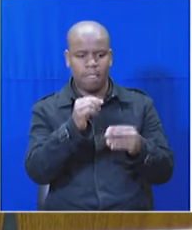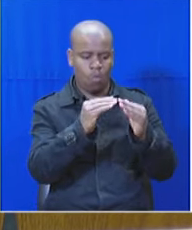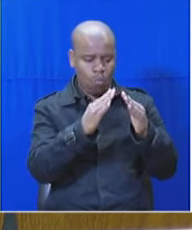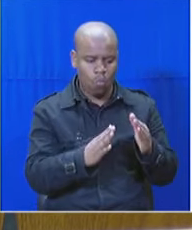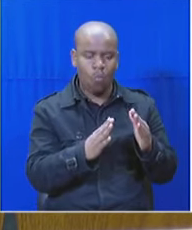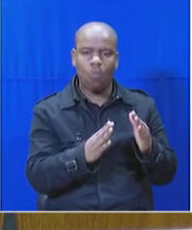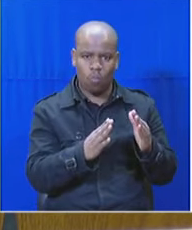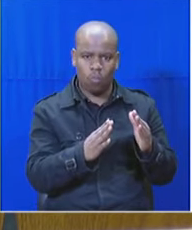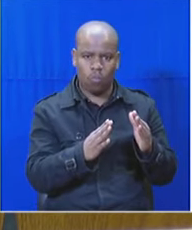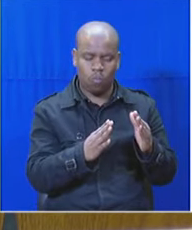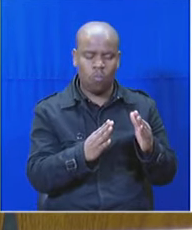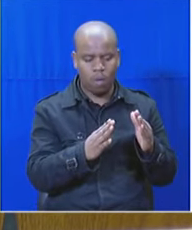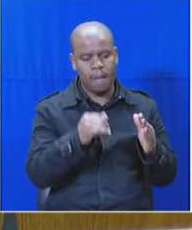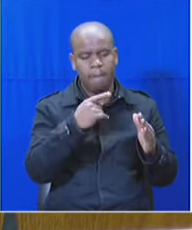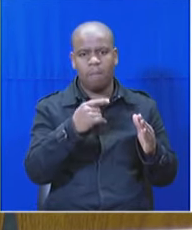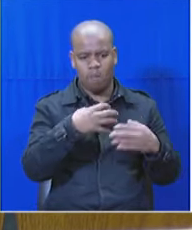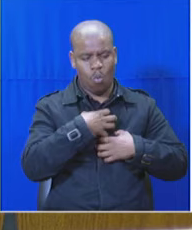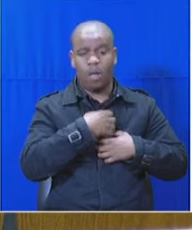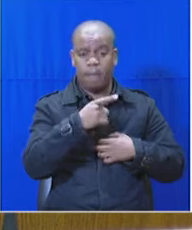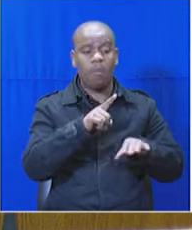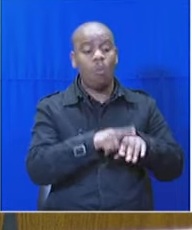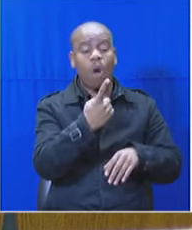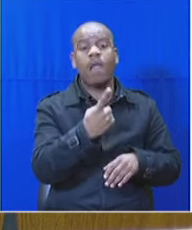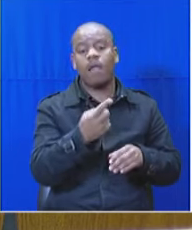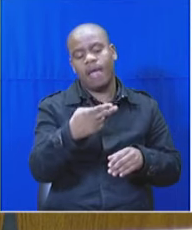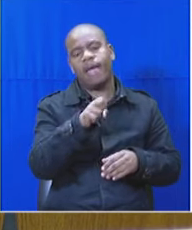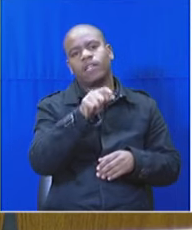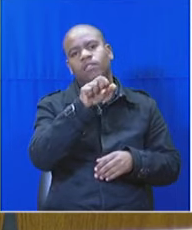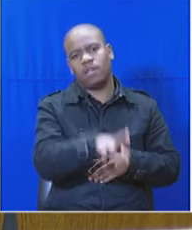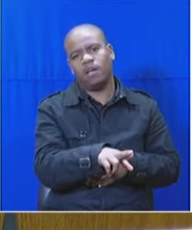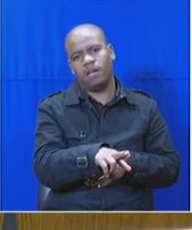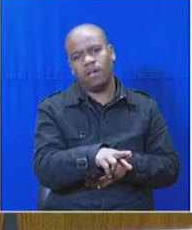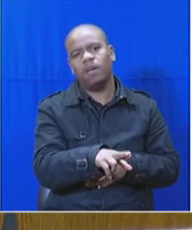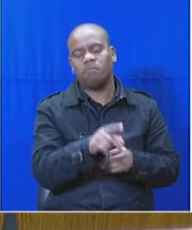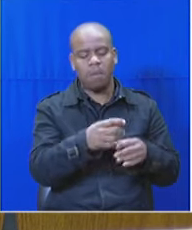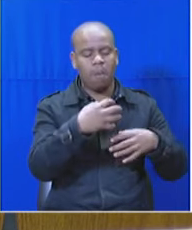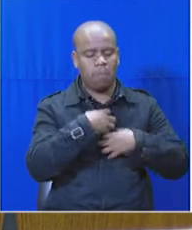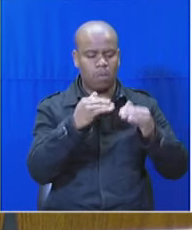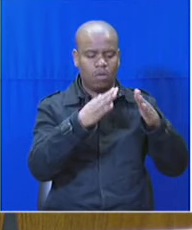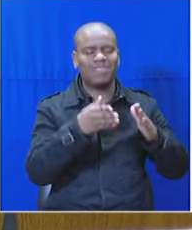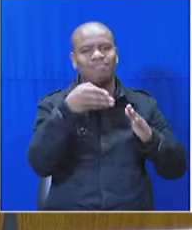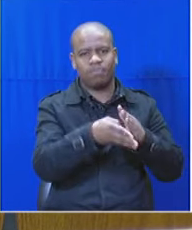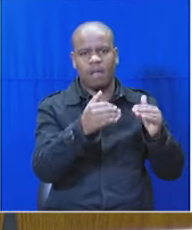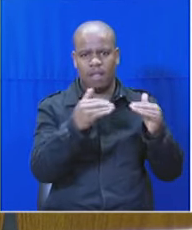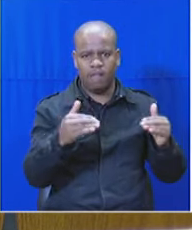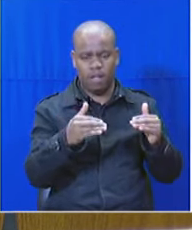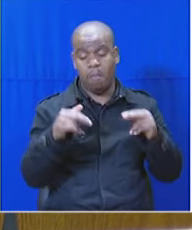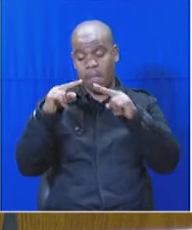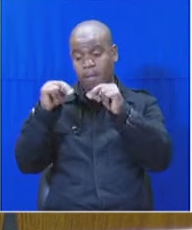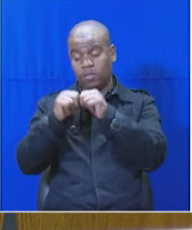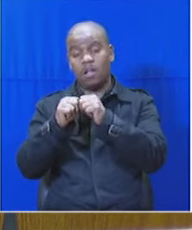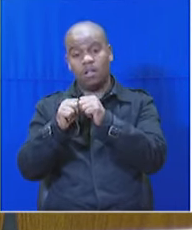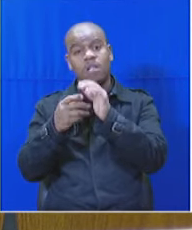hectare regime, which seeks to address subsistence livelihoods at household level. The National Development